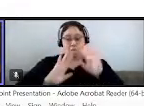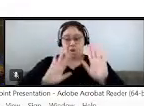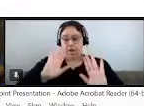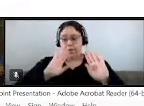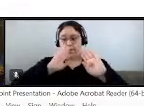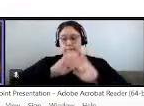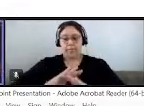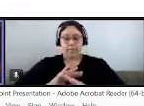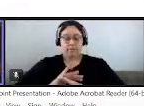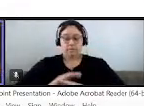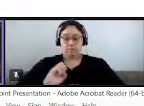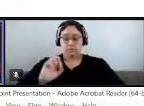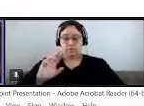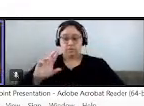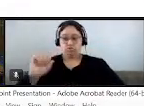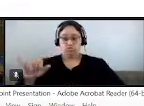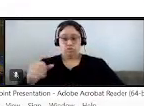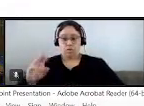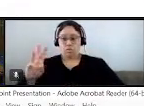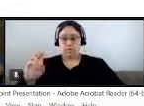hands. Mr. Jawadin.